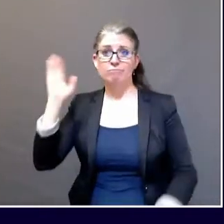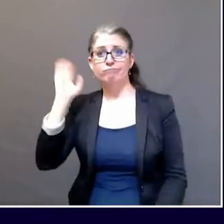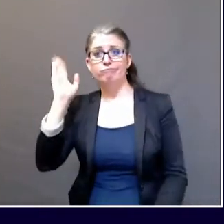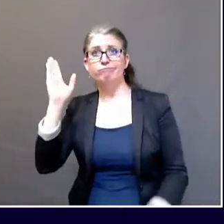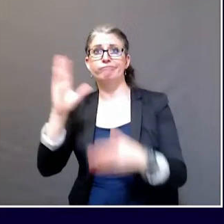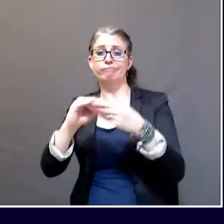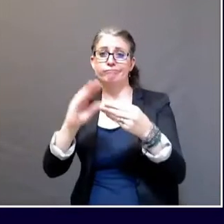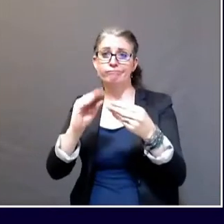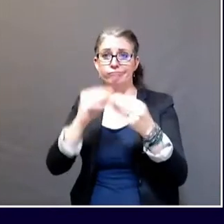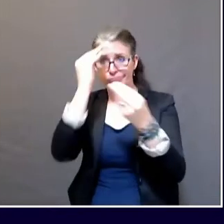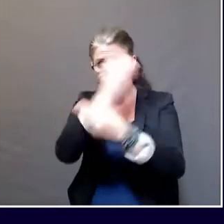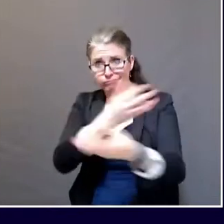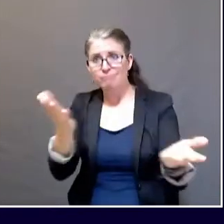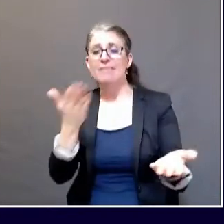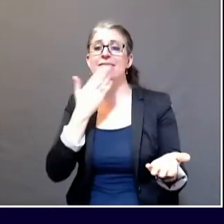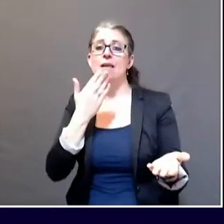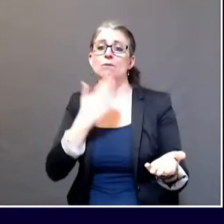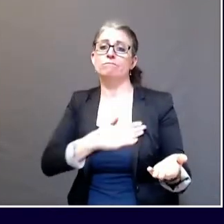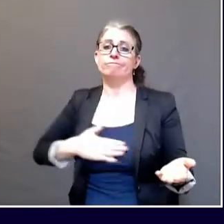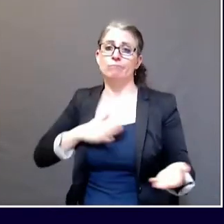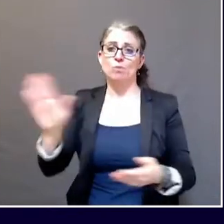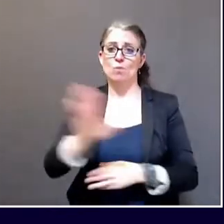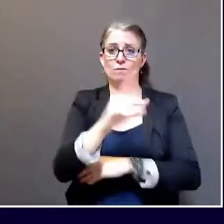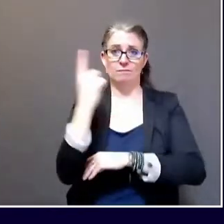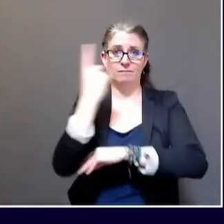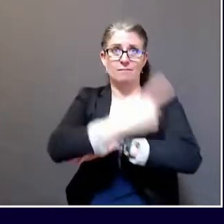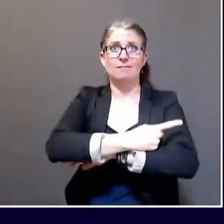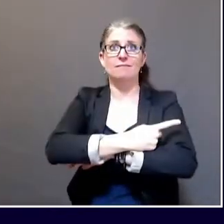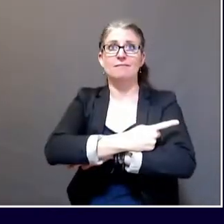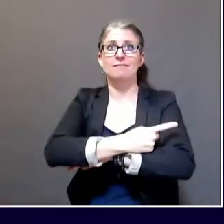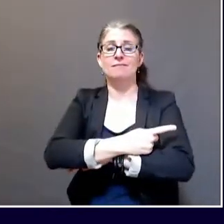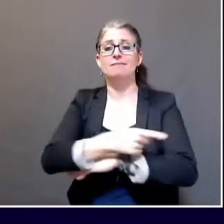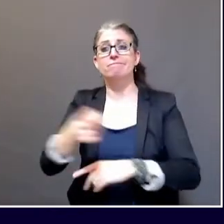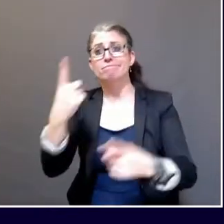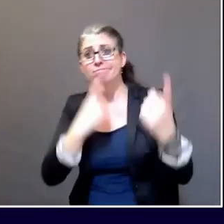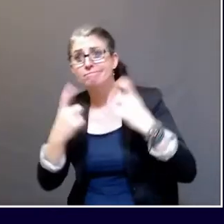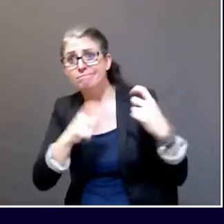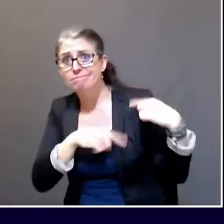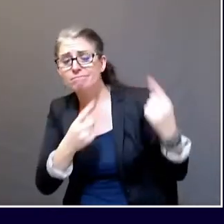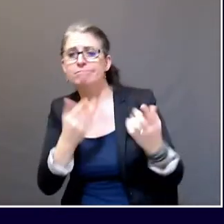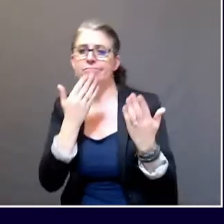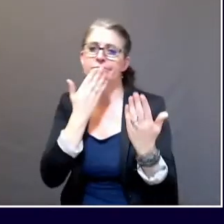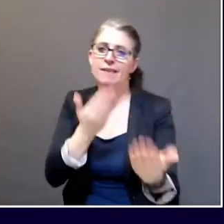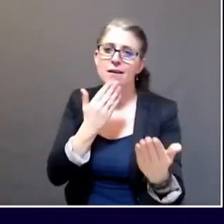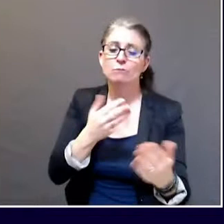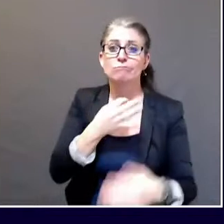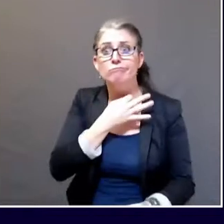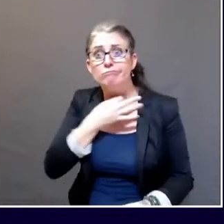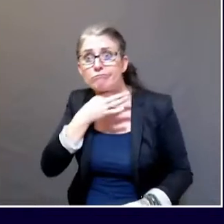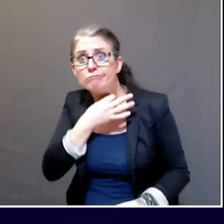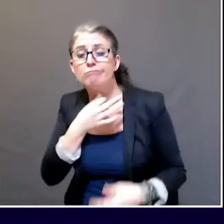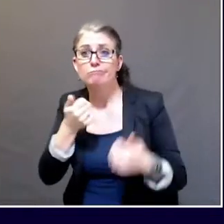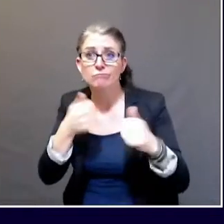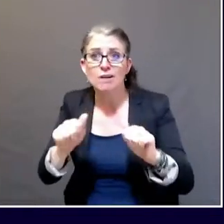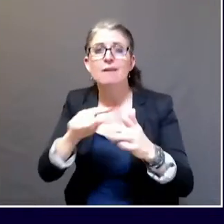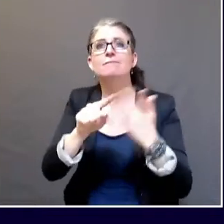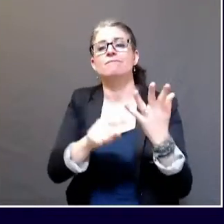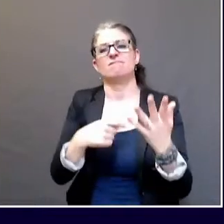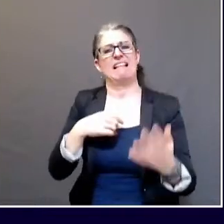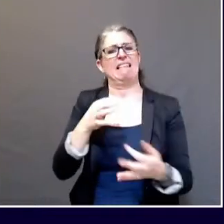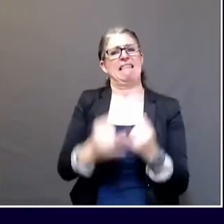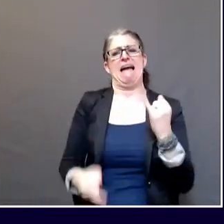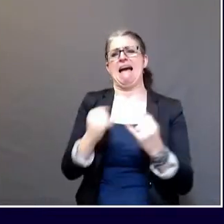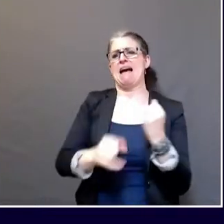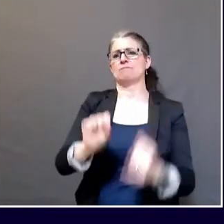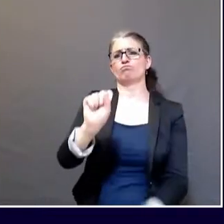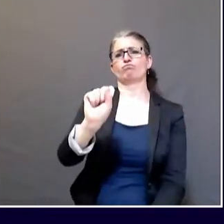tuning in this afternoon. I thank everyone for the questions. And I'd like to just end on this note. We know that folks